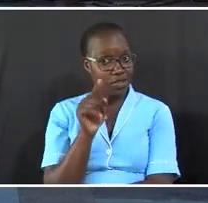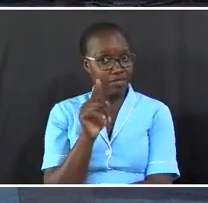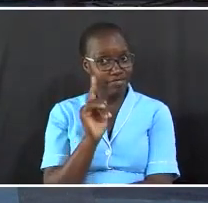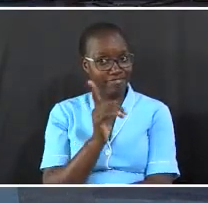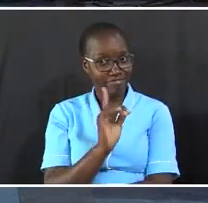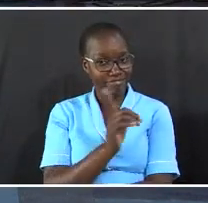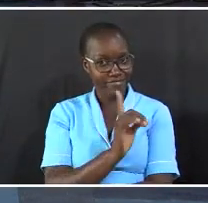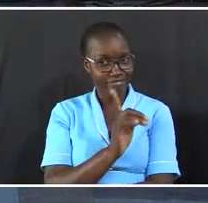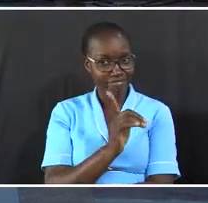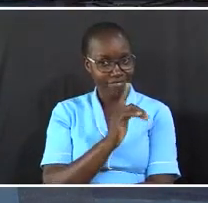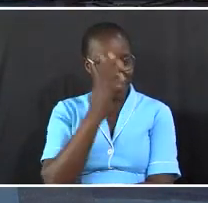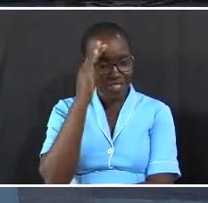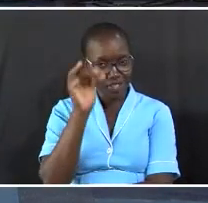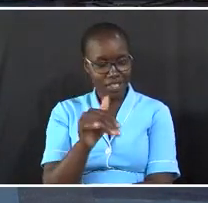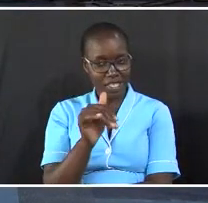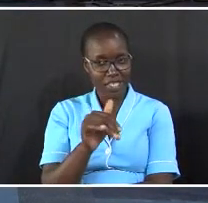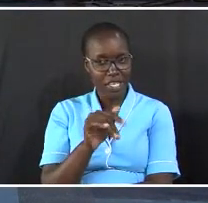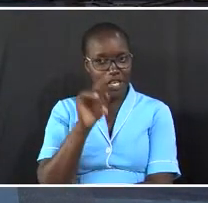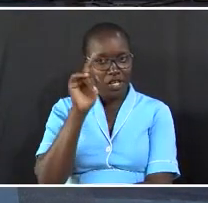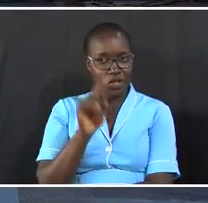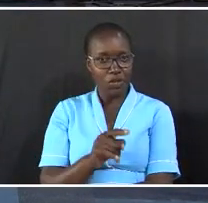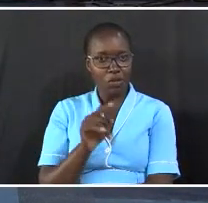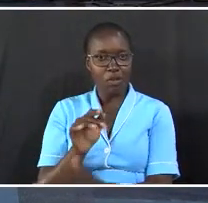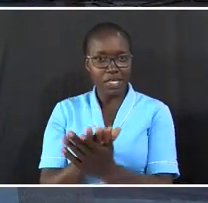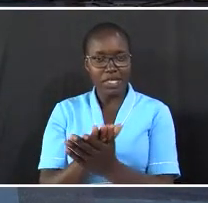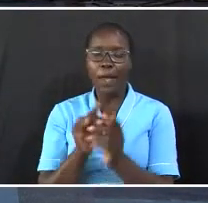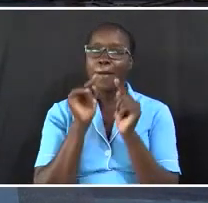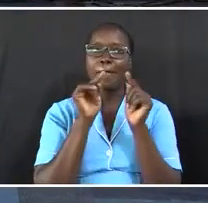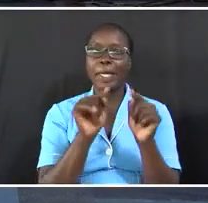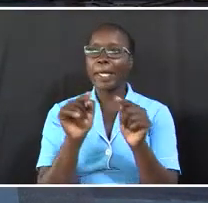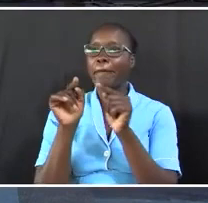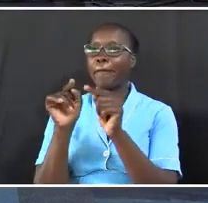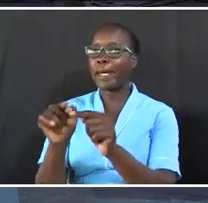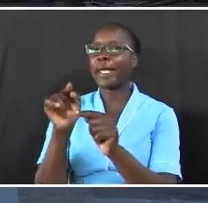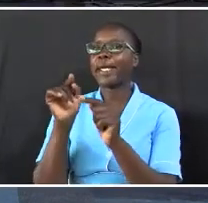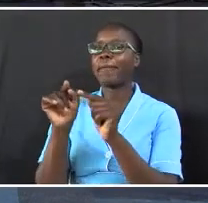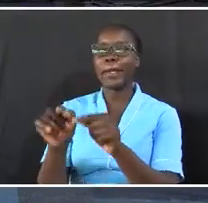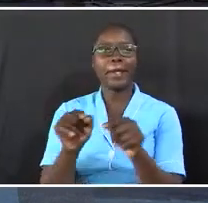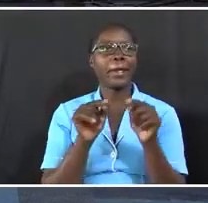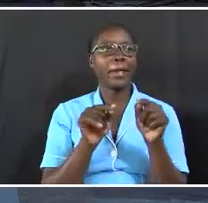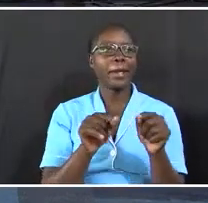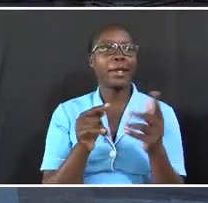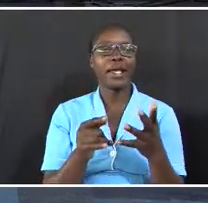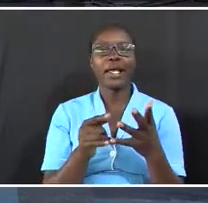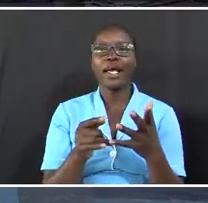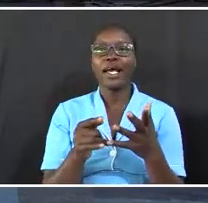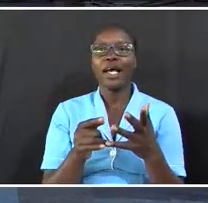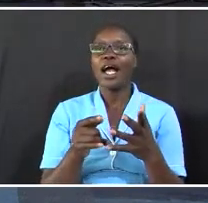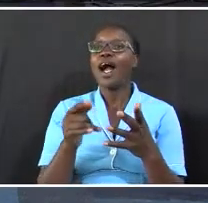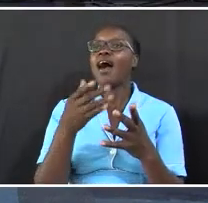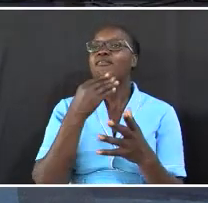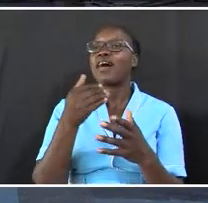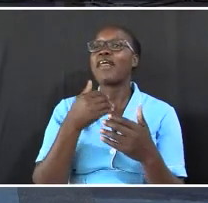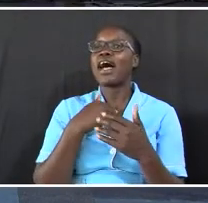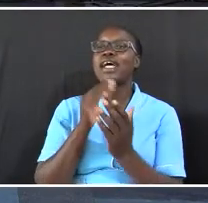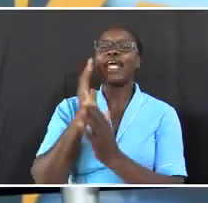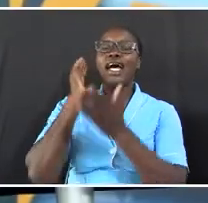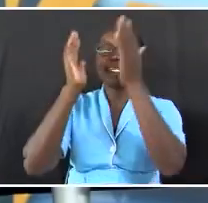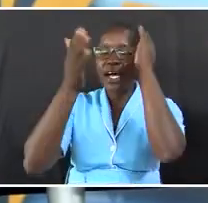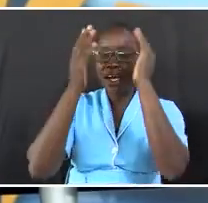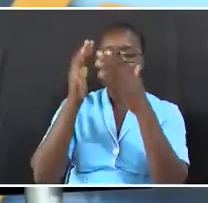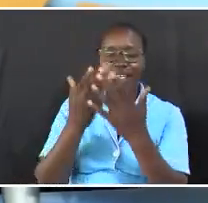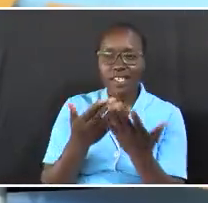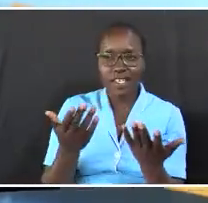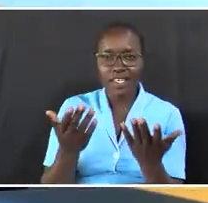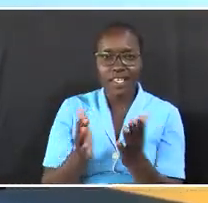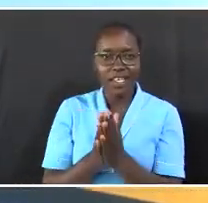know that you have to sing a pinky, pinky, ponky. Father had a what?